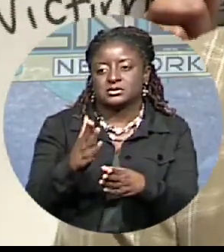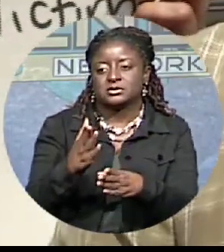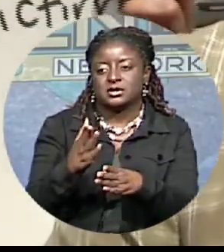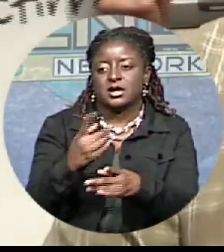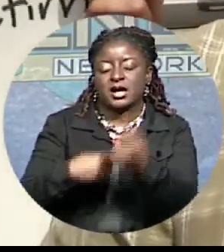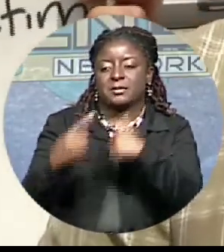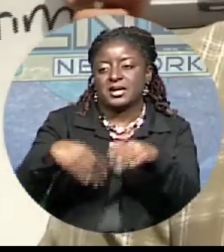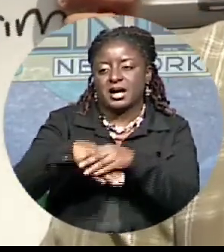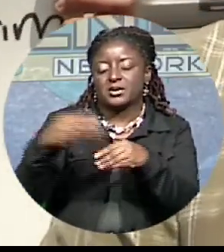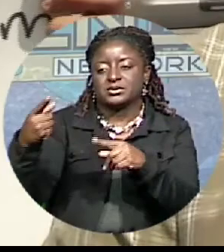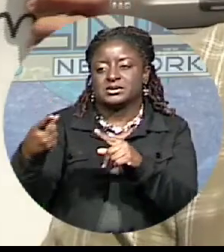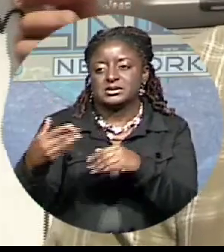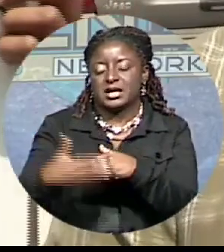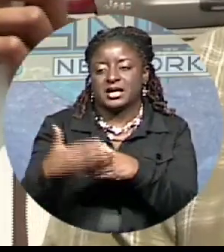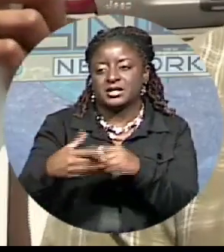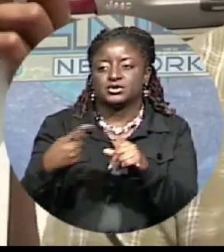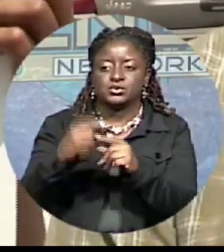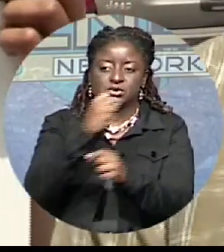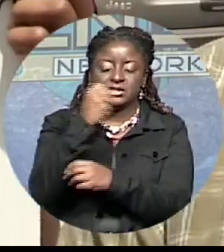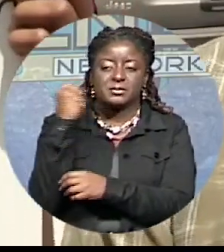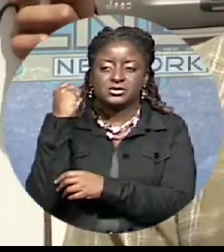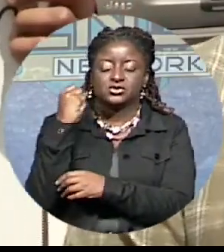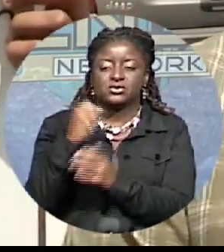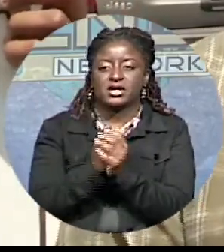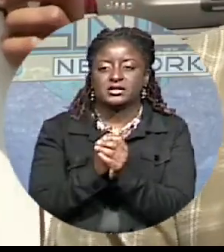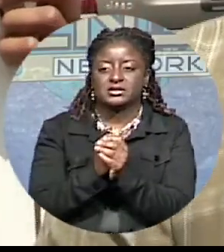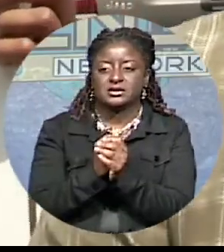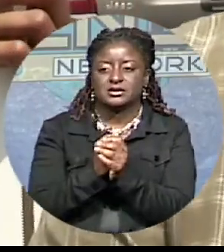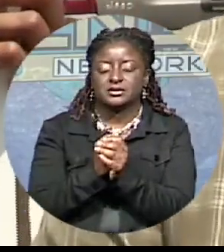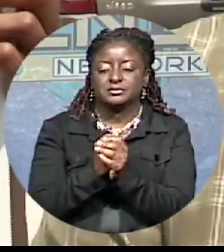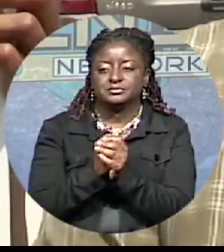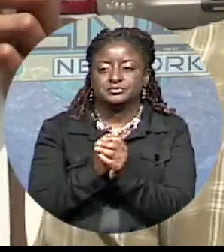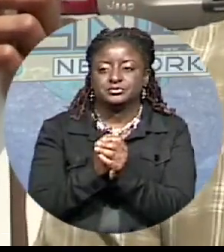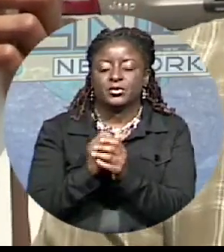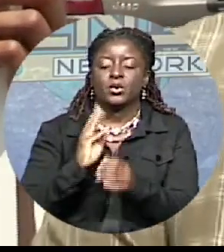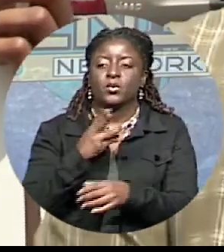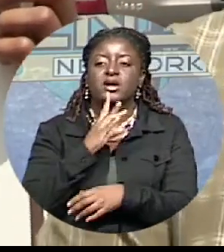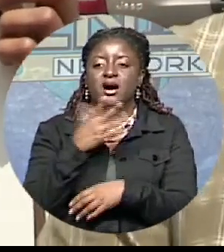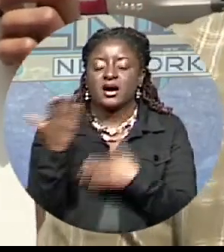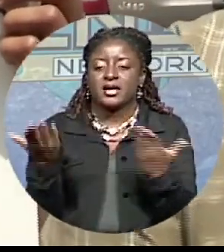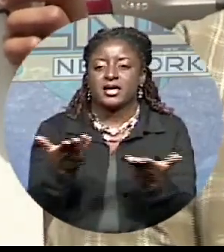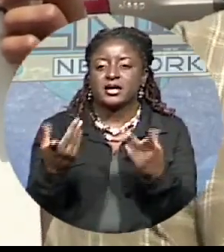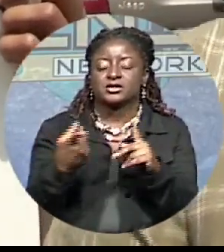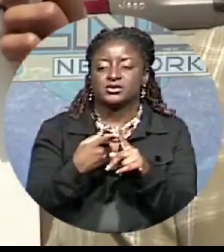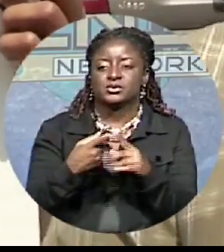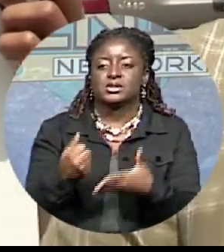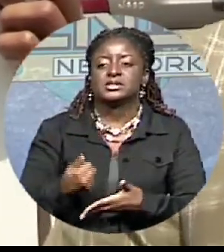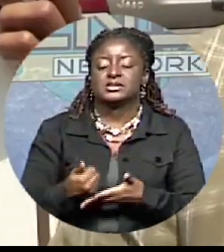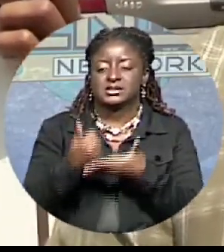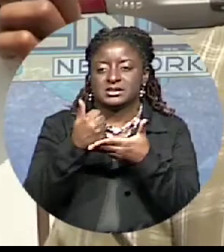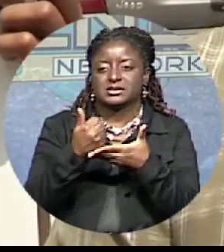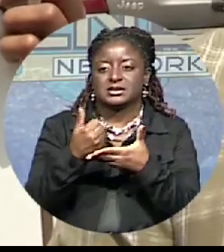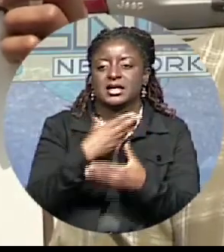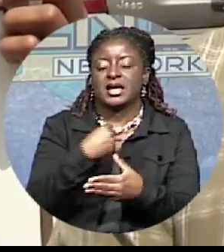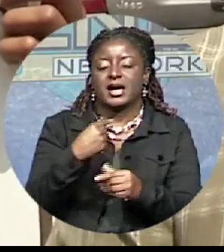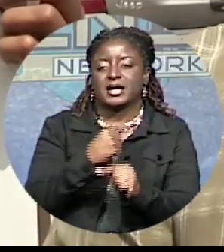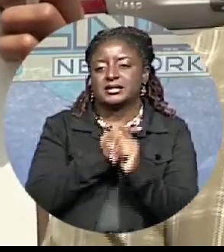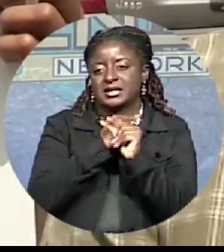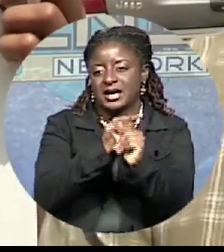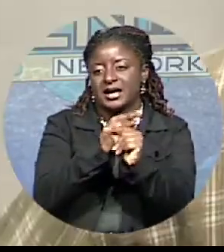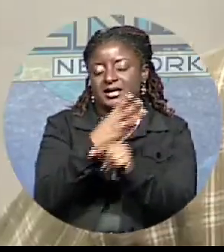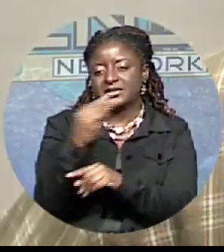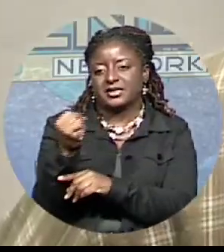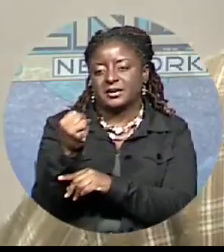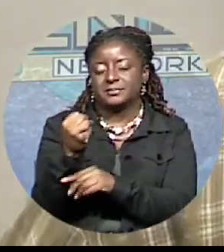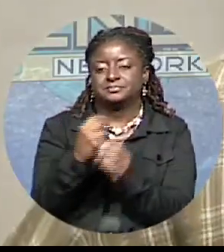might want to do, because if they're tired, because of whatever situation is going on in that place, well, we are here to not only assist, but to guide them in the direction that they should